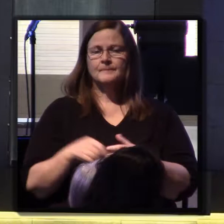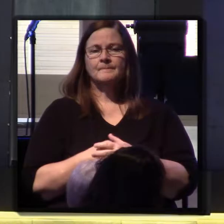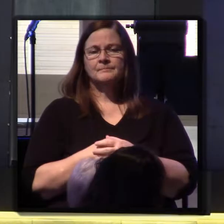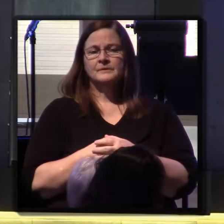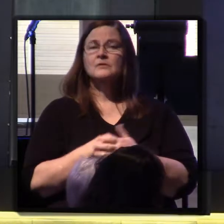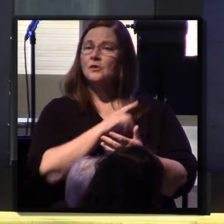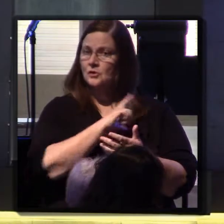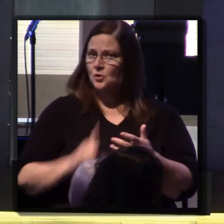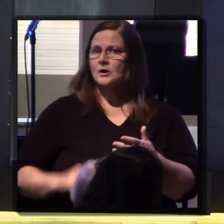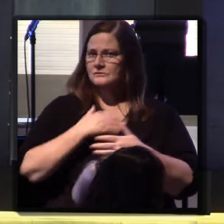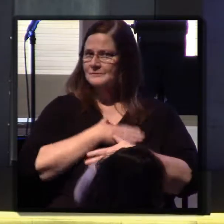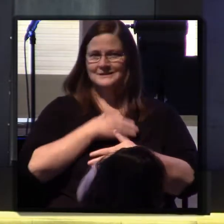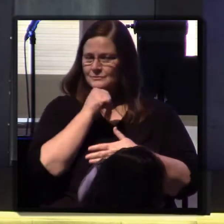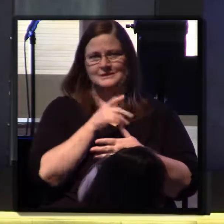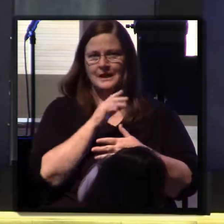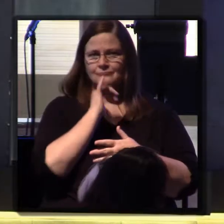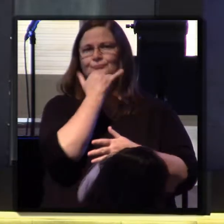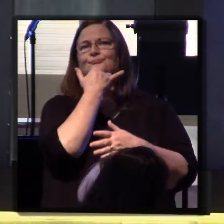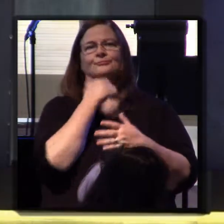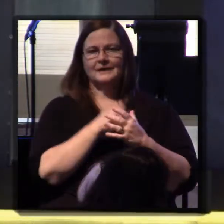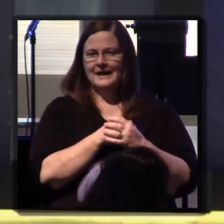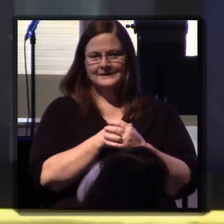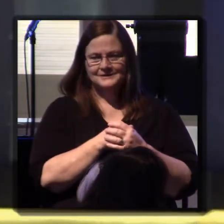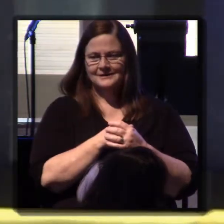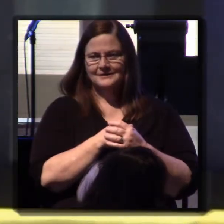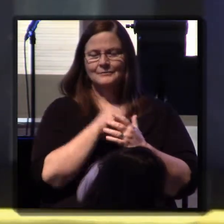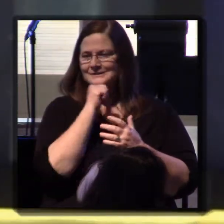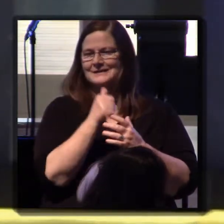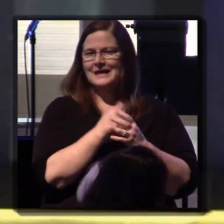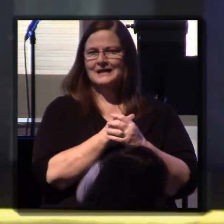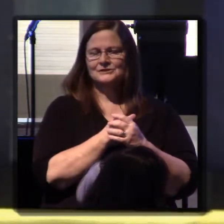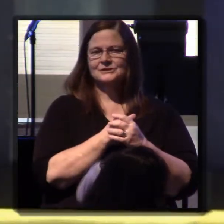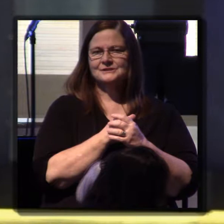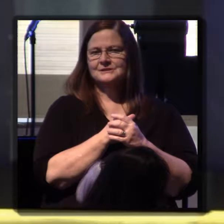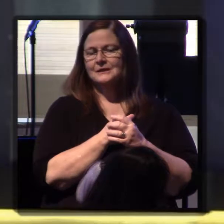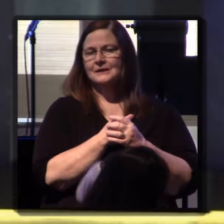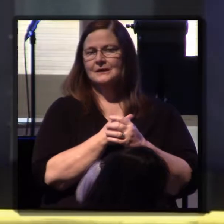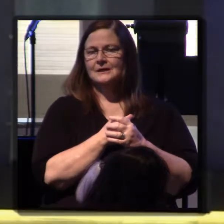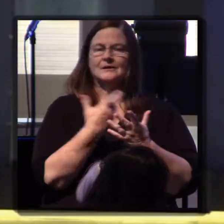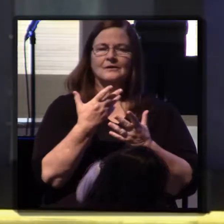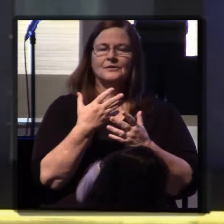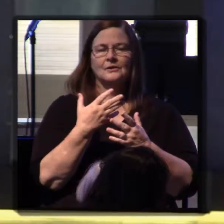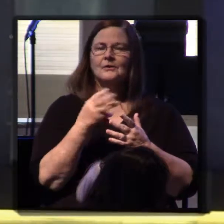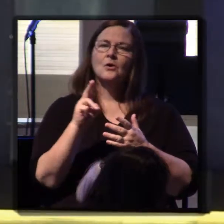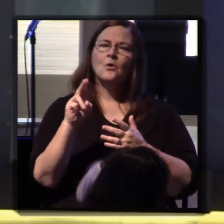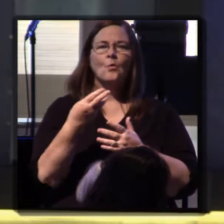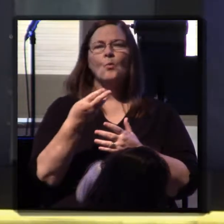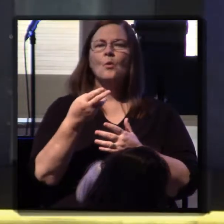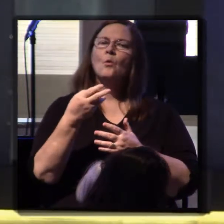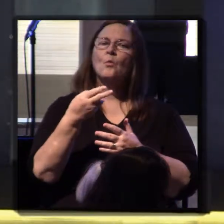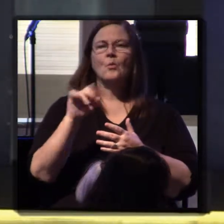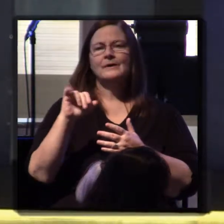the Lord was pleased to crush him. The Lord was pleased. This was not an accident. This was not